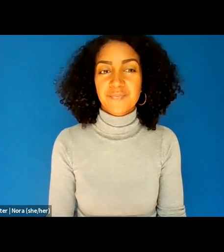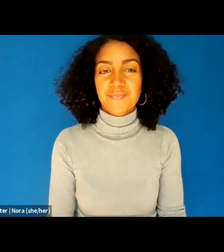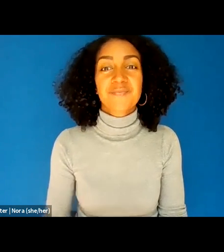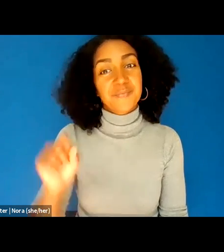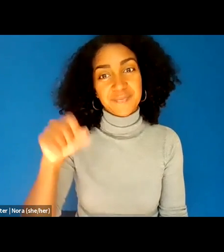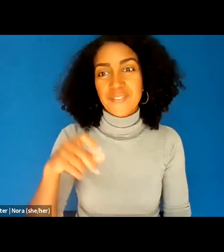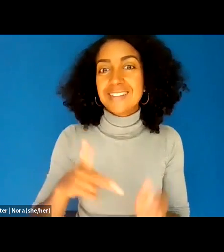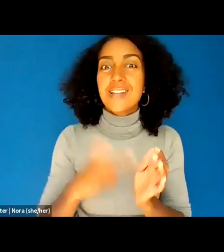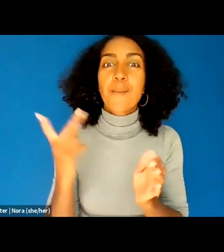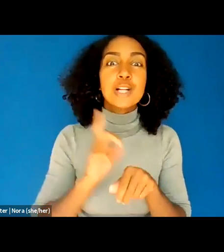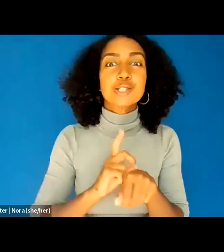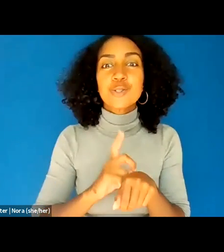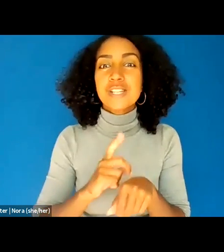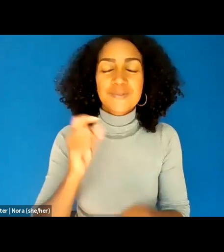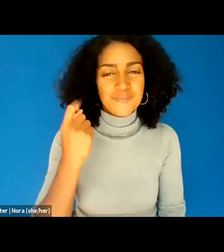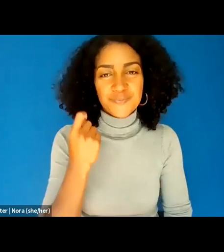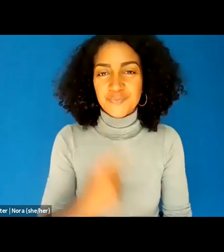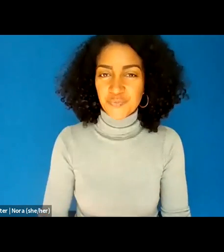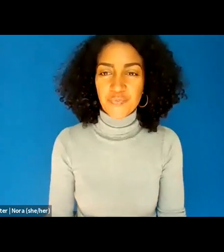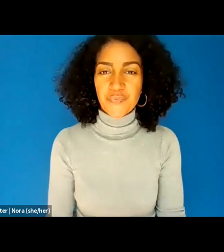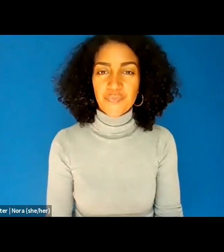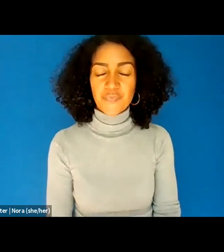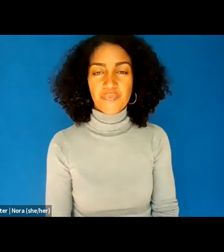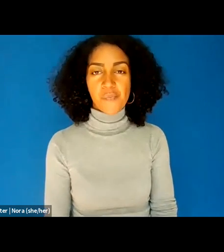Yes, you're doing double duty. All right.